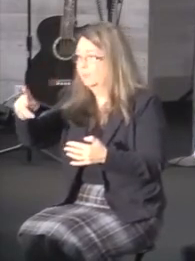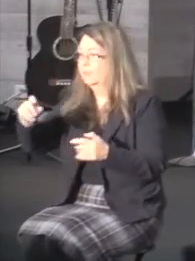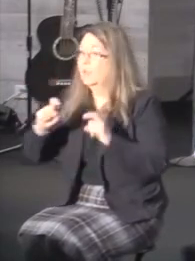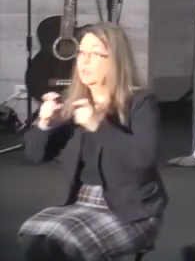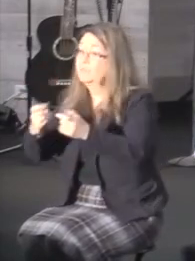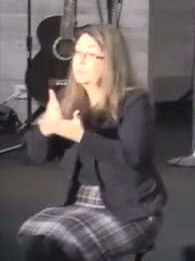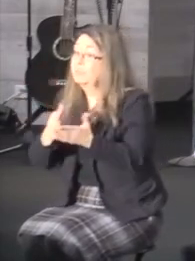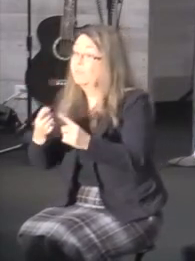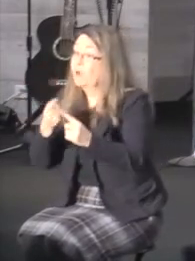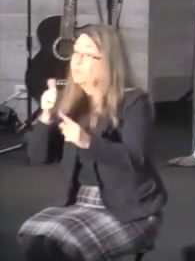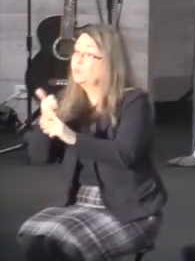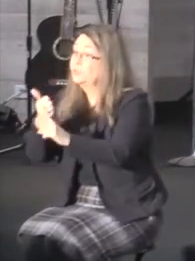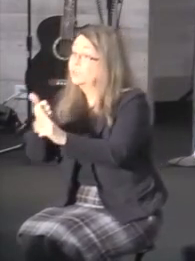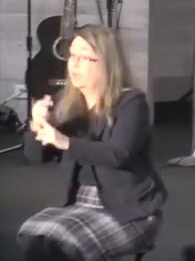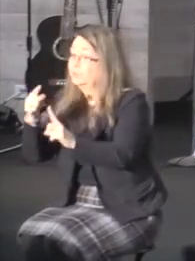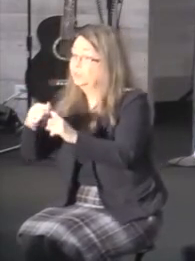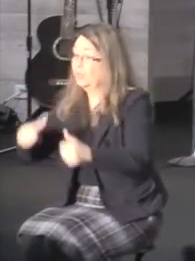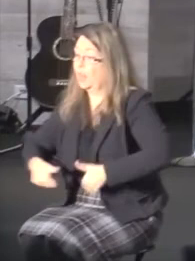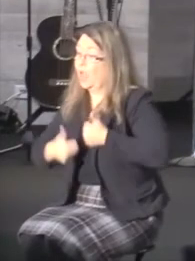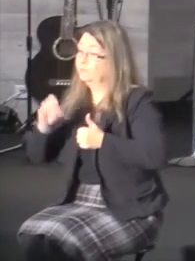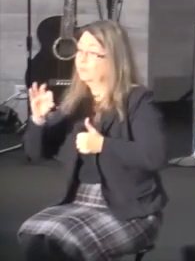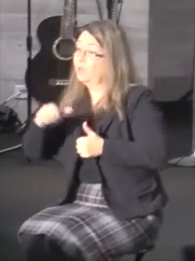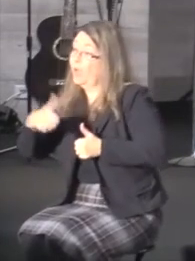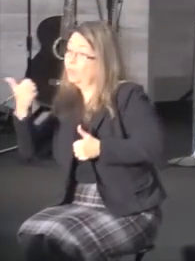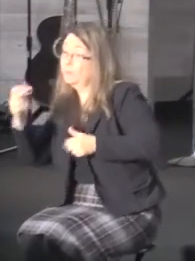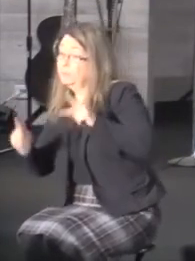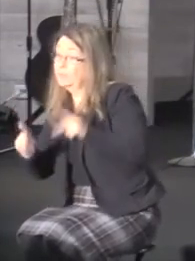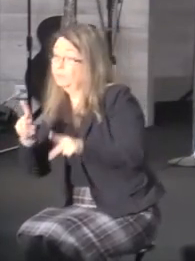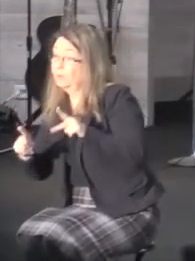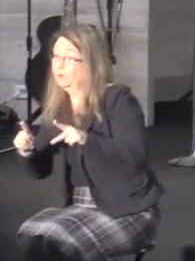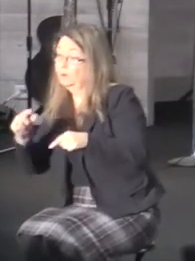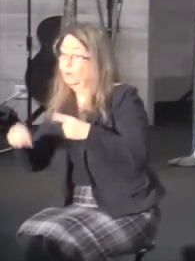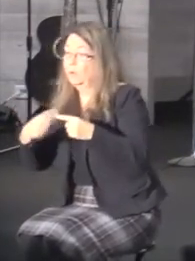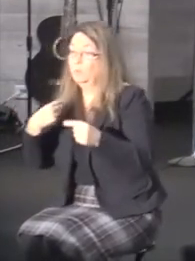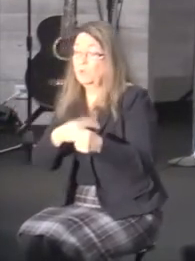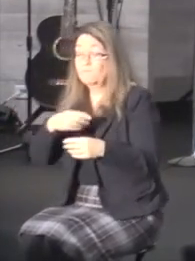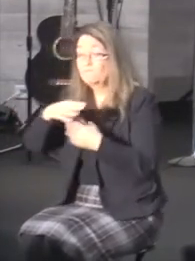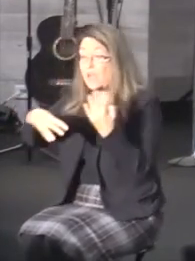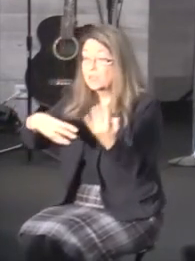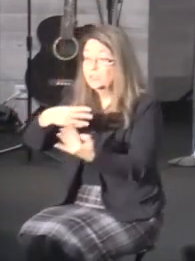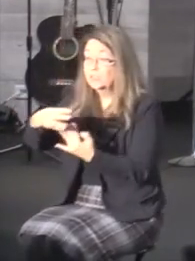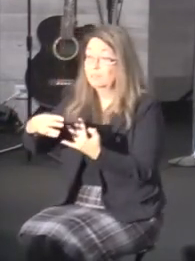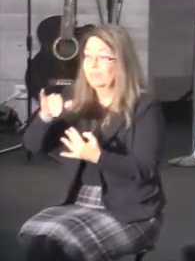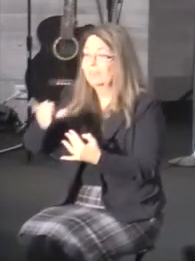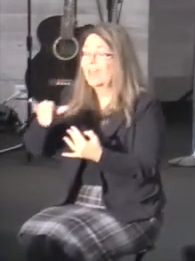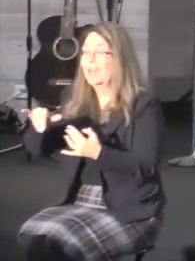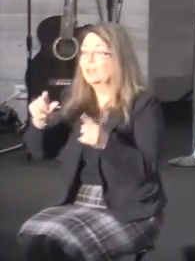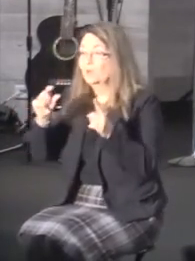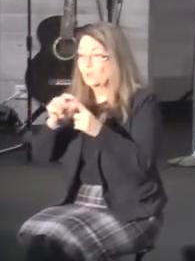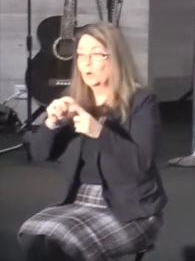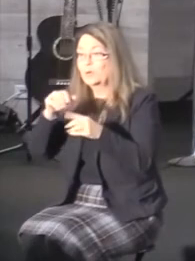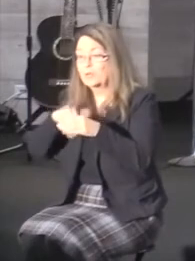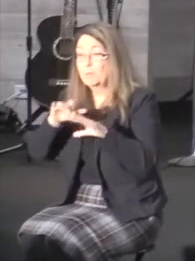of others. When we gather in church on Sunday as a group of people, as a movement, and we fellowship among the saints, that's a term that's used throughout the